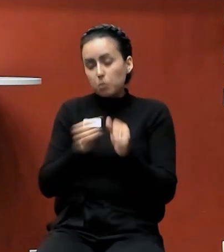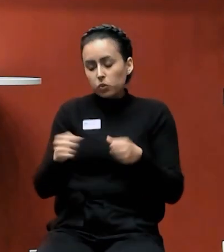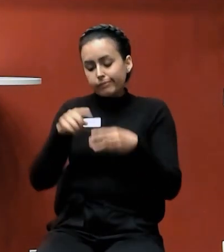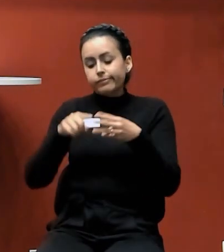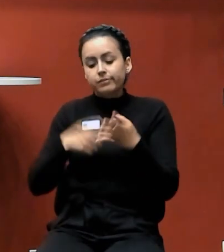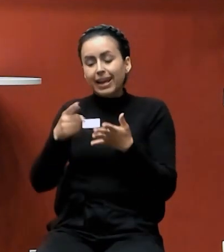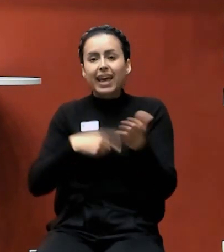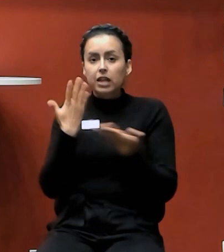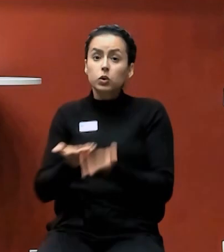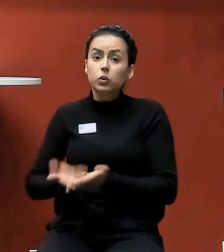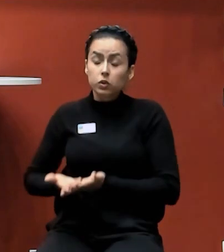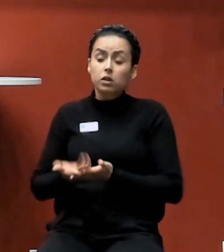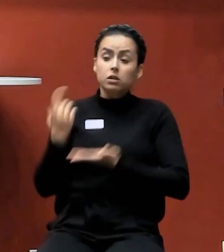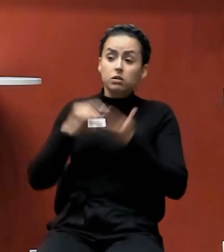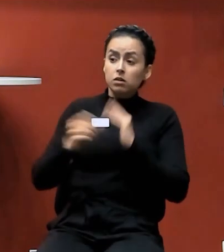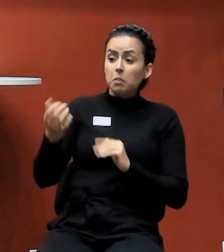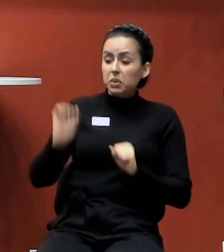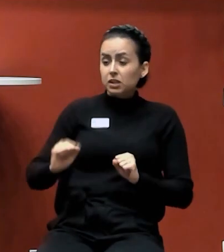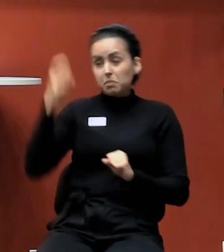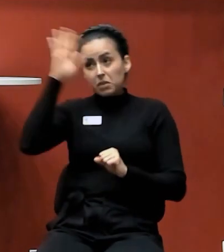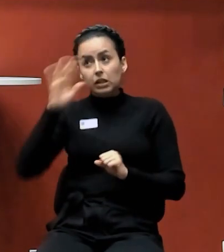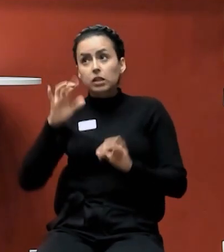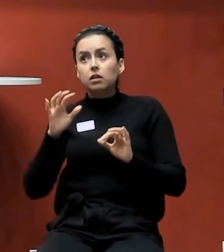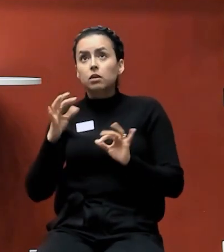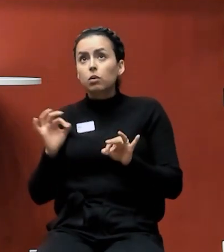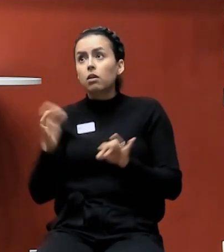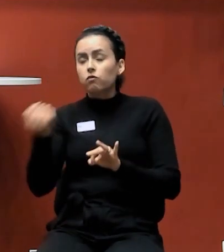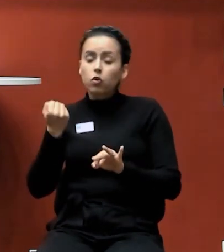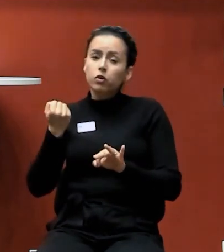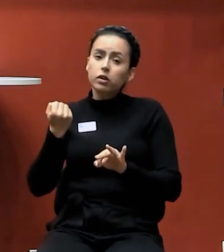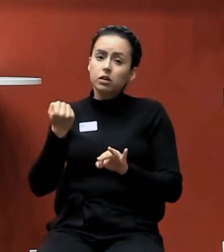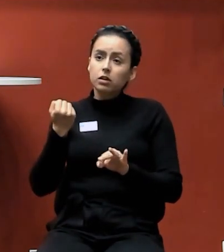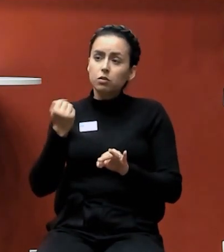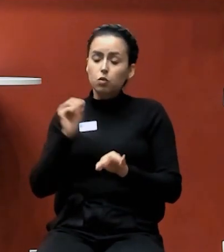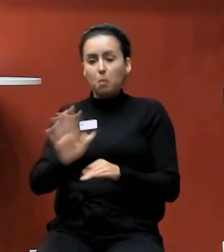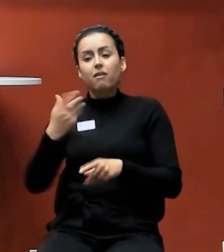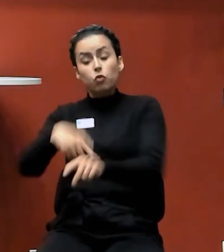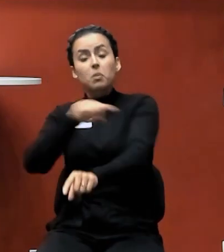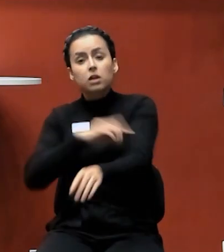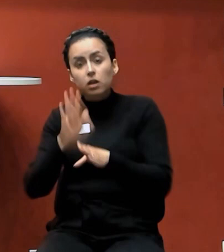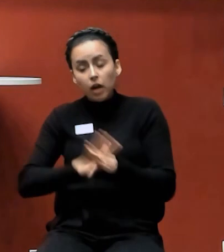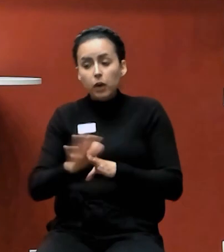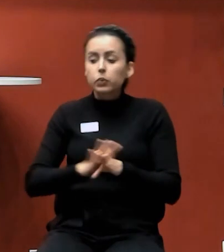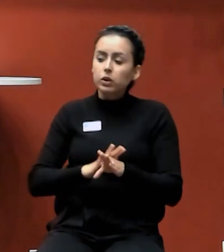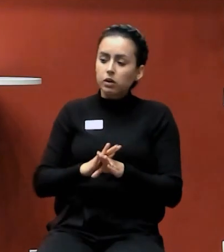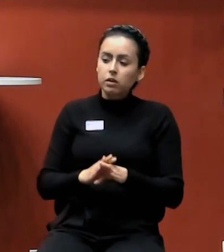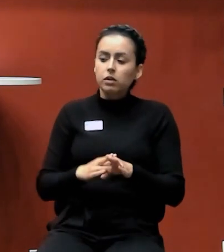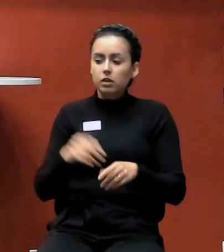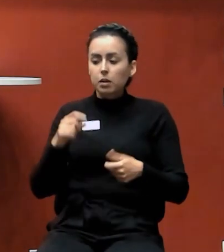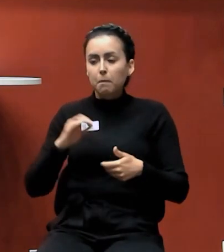so you have to find where you can be powerful, I think, and use the art that you're making to